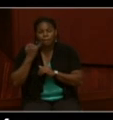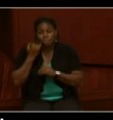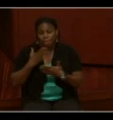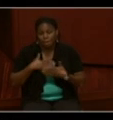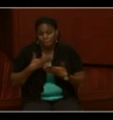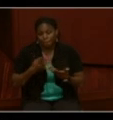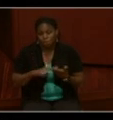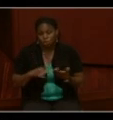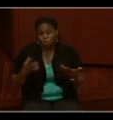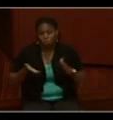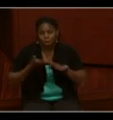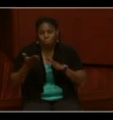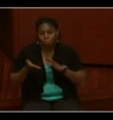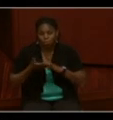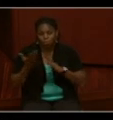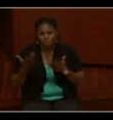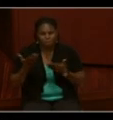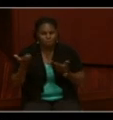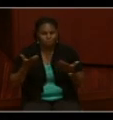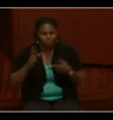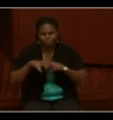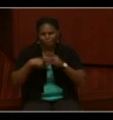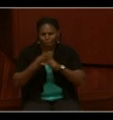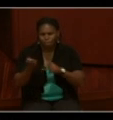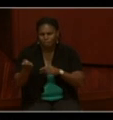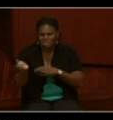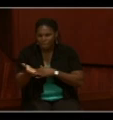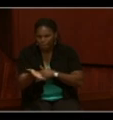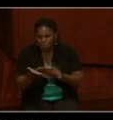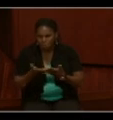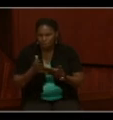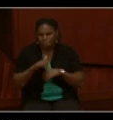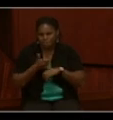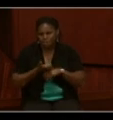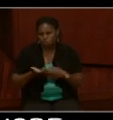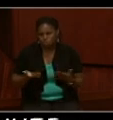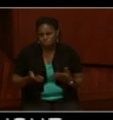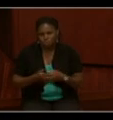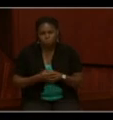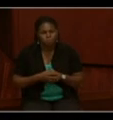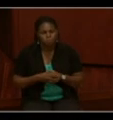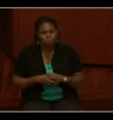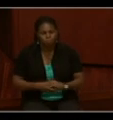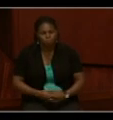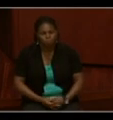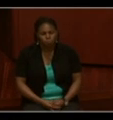to operating some sort of gambling establishment, surprisingly enough.